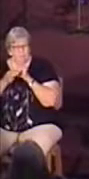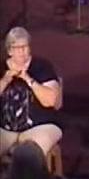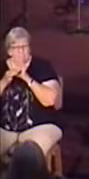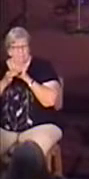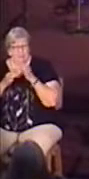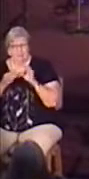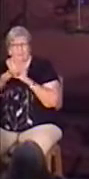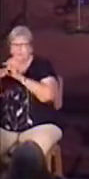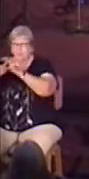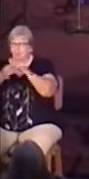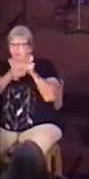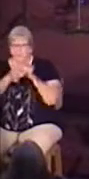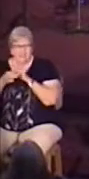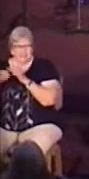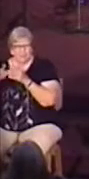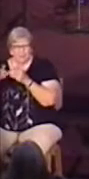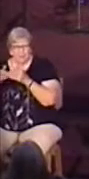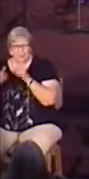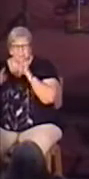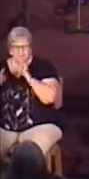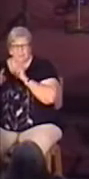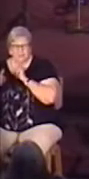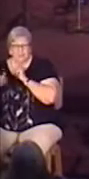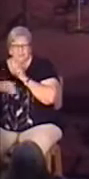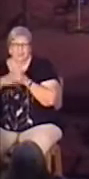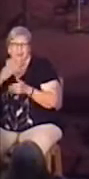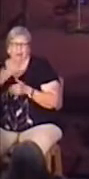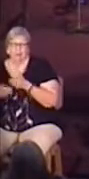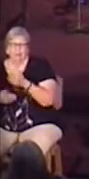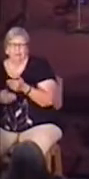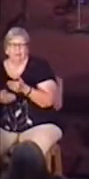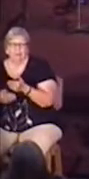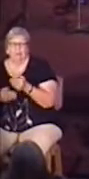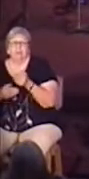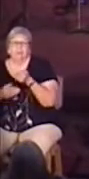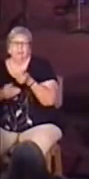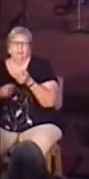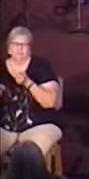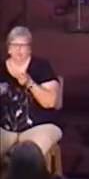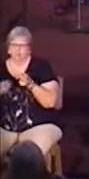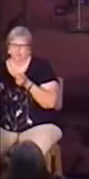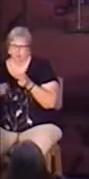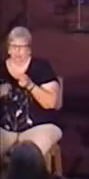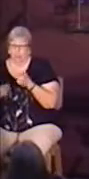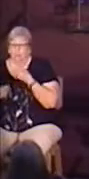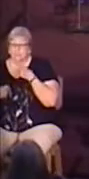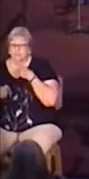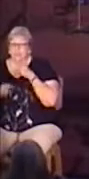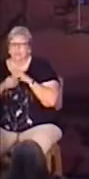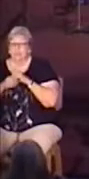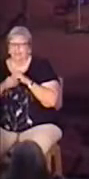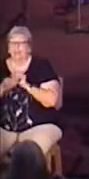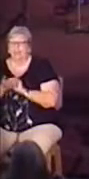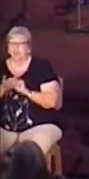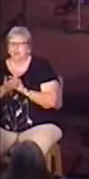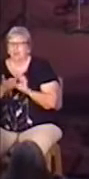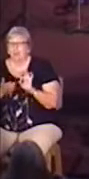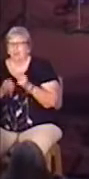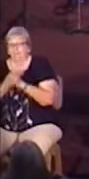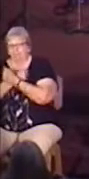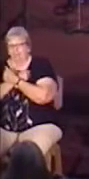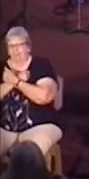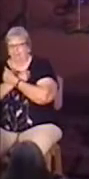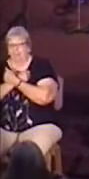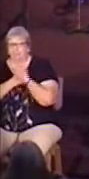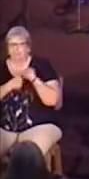unity. Gentleness, patience, kindness, self-control are stuck in the glue of love. And if we as a